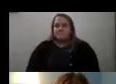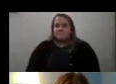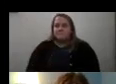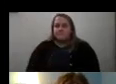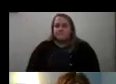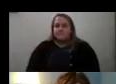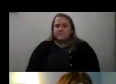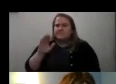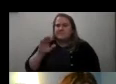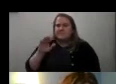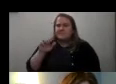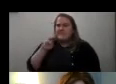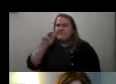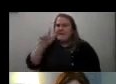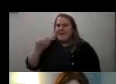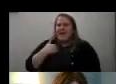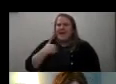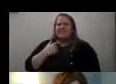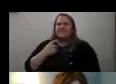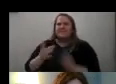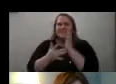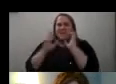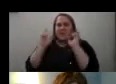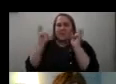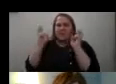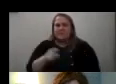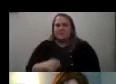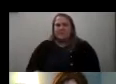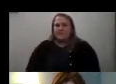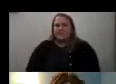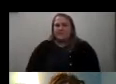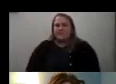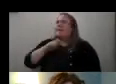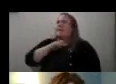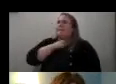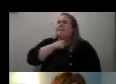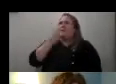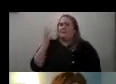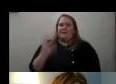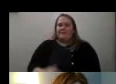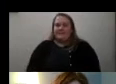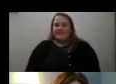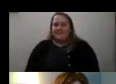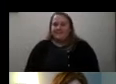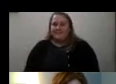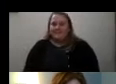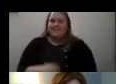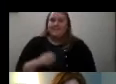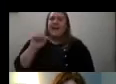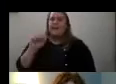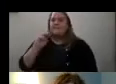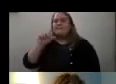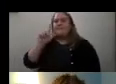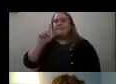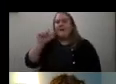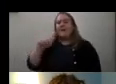Stepping in just for Amanda, I think there's a little bit of technical issue. Oh, sorry. I muted out for a second. Another question was, is it easier